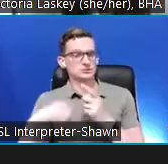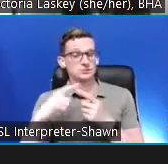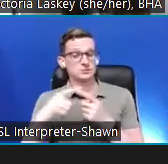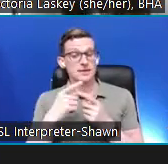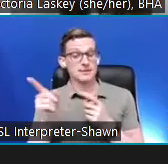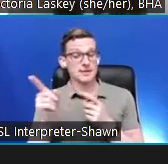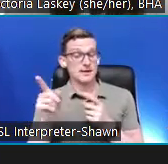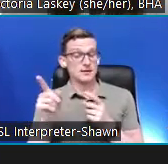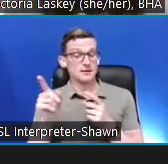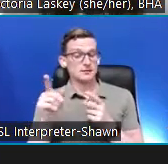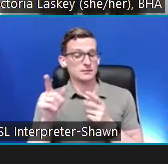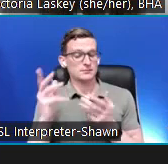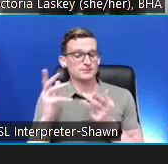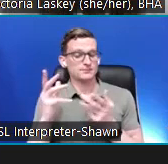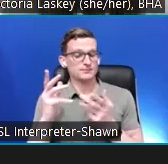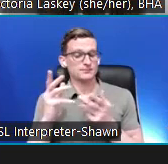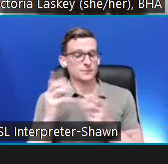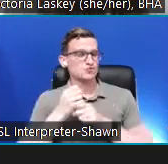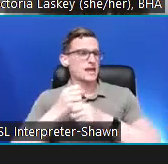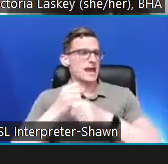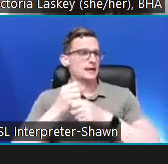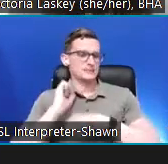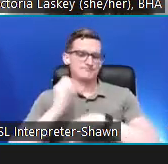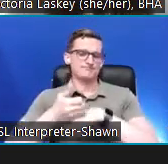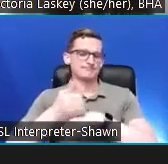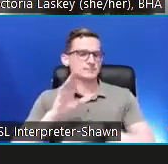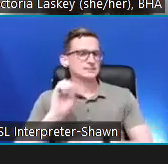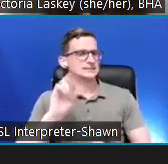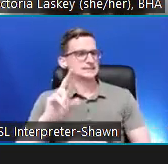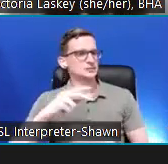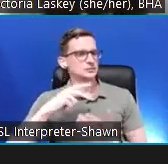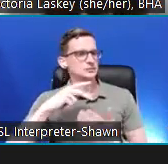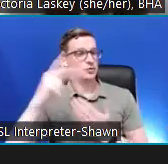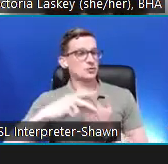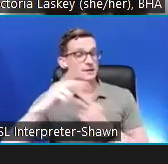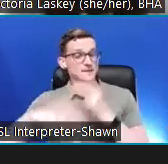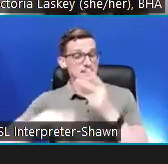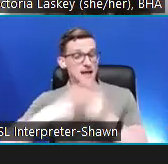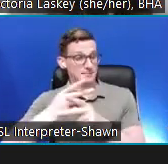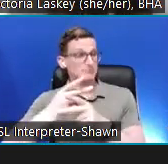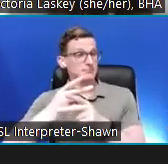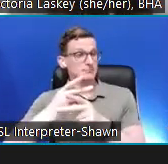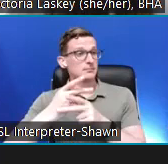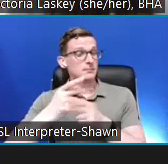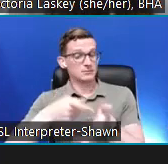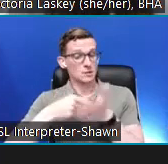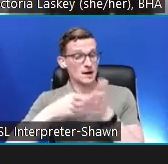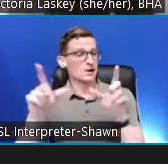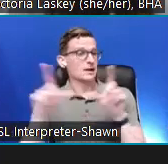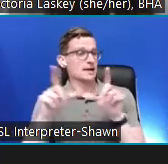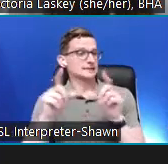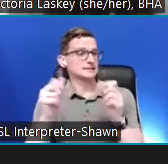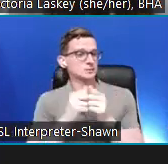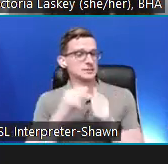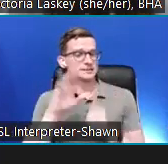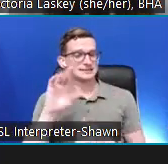the CSU program type, and it had to be licensed with CDPHE as either